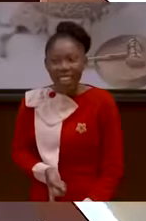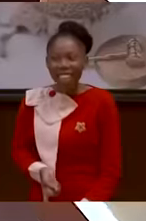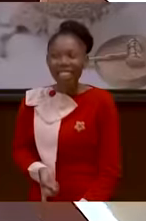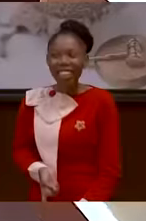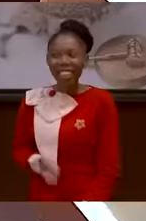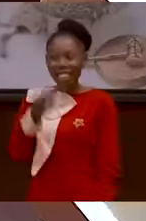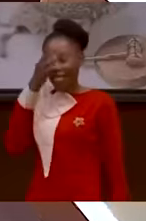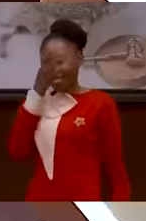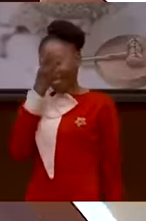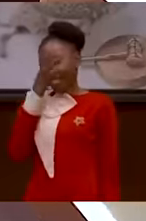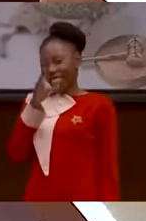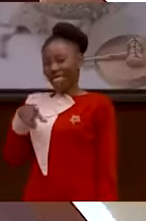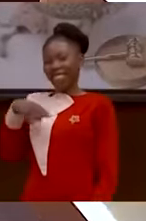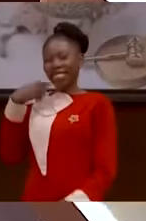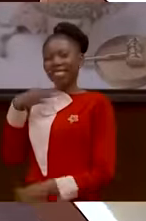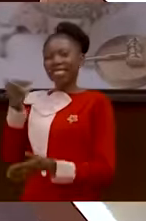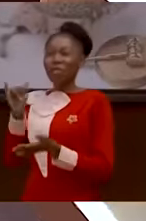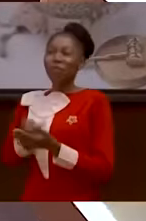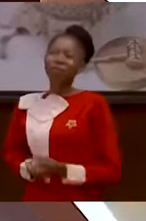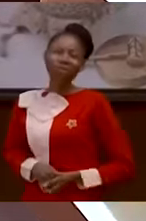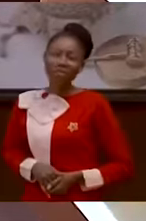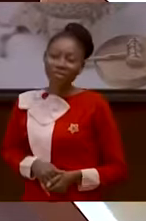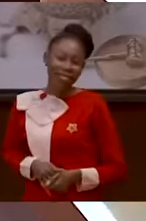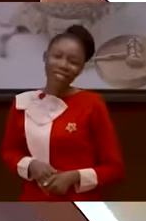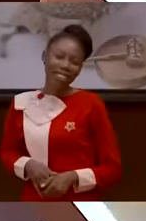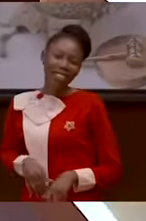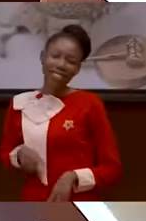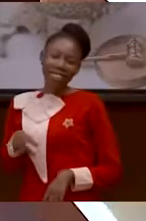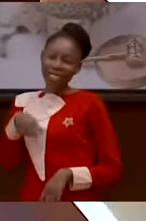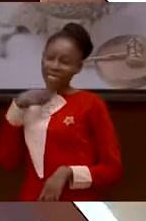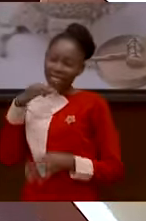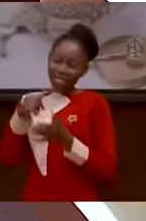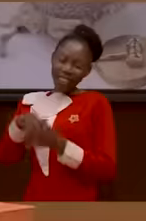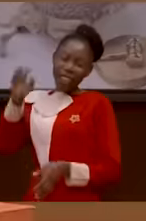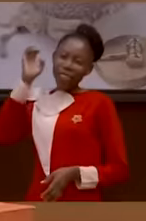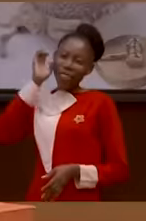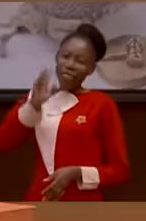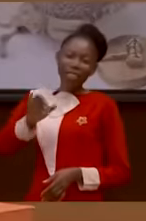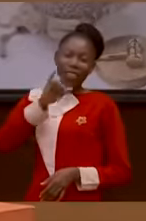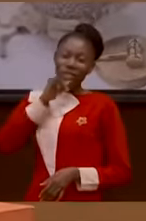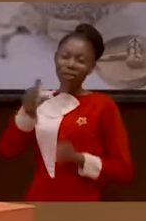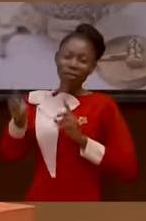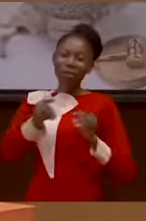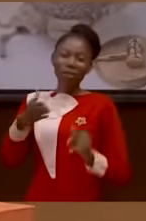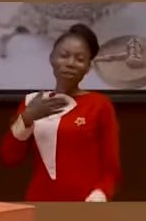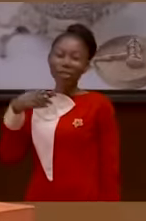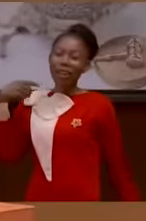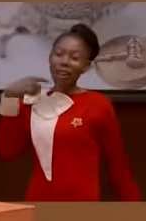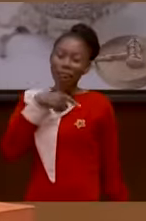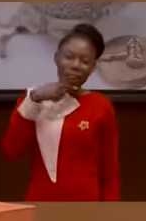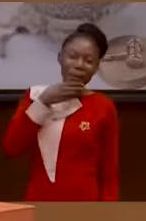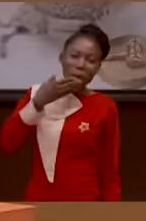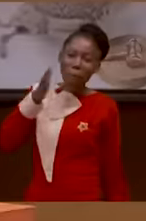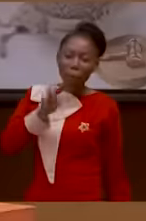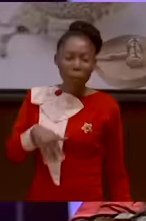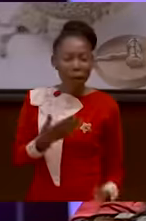talking. Lying? He even reversed. He said, "As you go, she is the one that is doing this thing, and she's lying to me that I do this, I do that." She